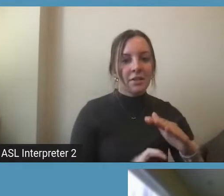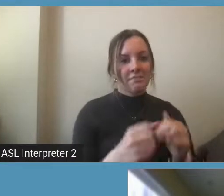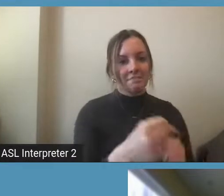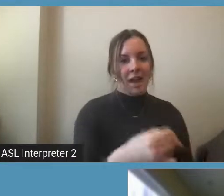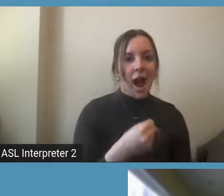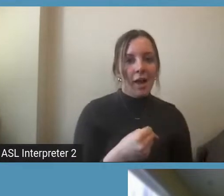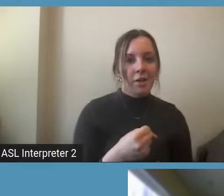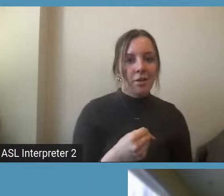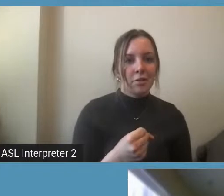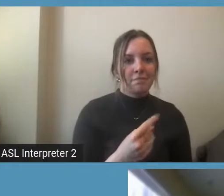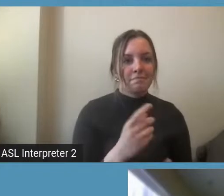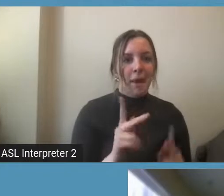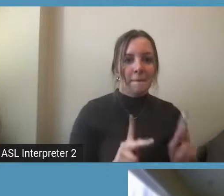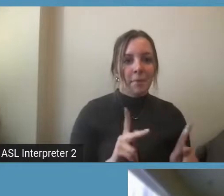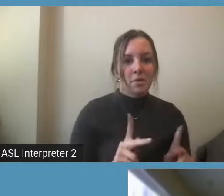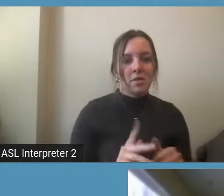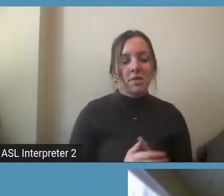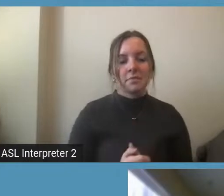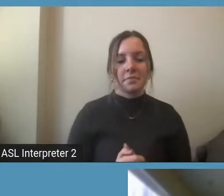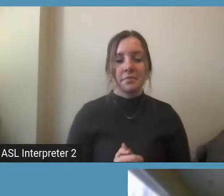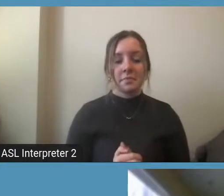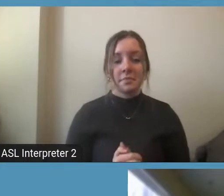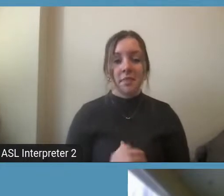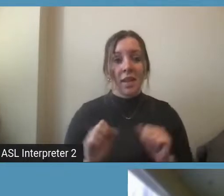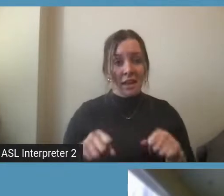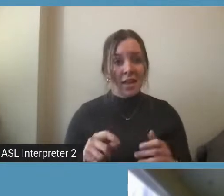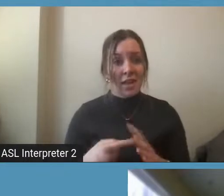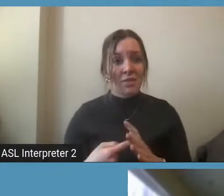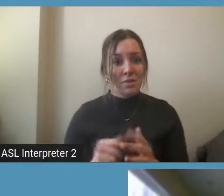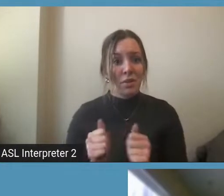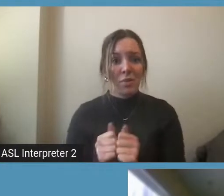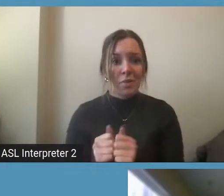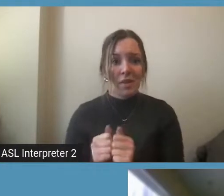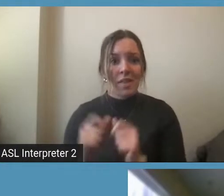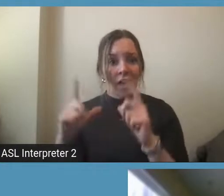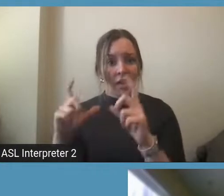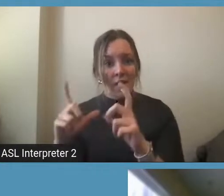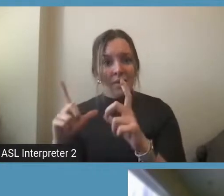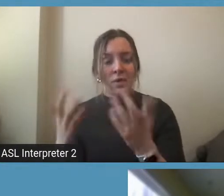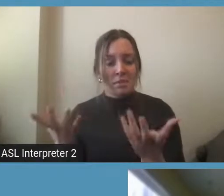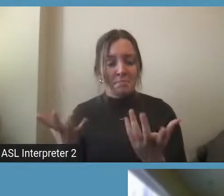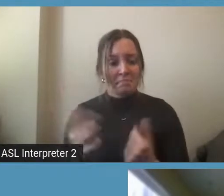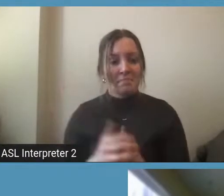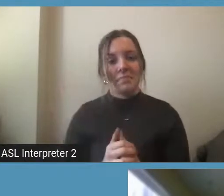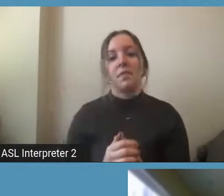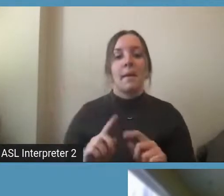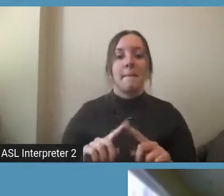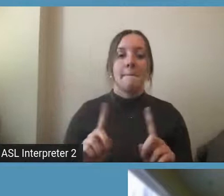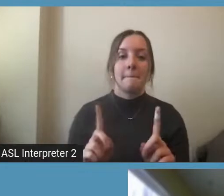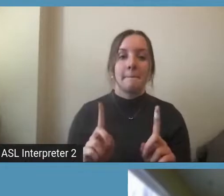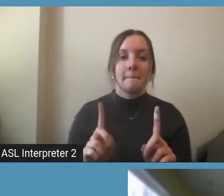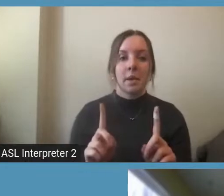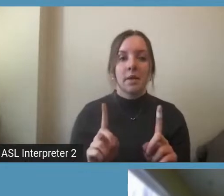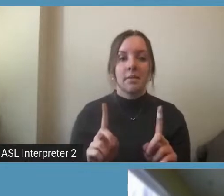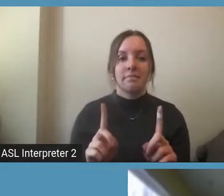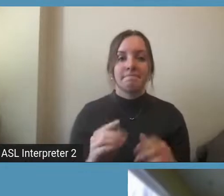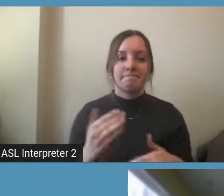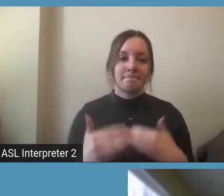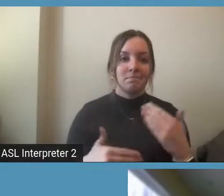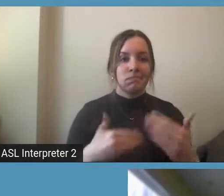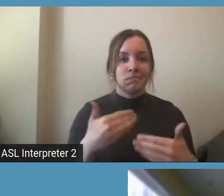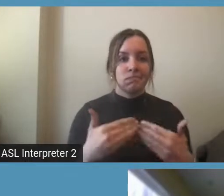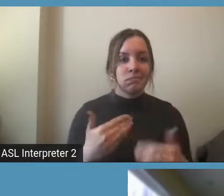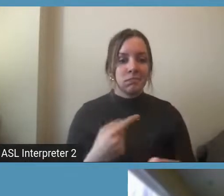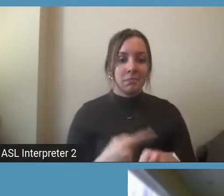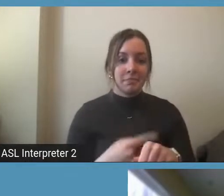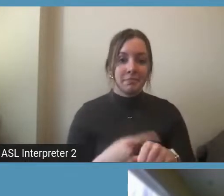doesn't mean there aren't some scanners. Again, the camera is a great place to start. But it takes time to really understand the variables,